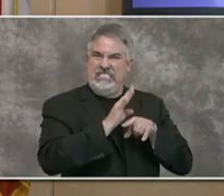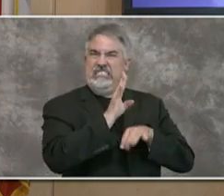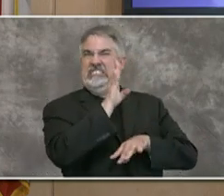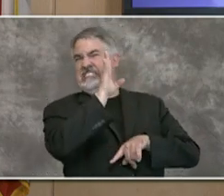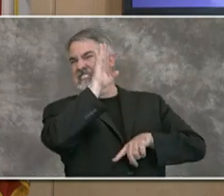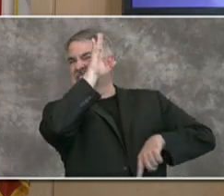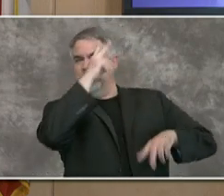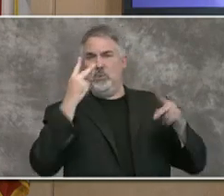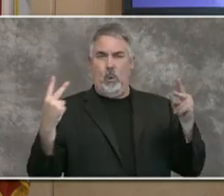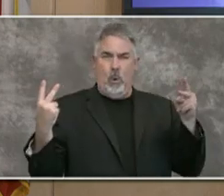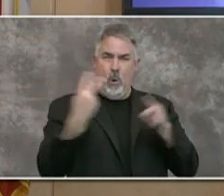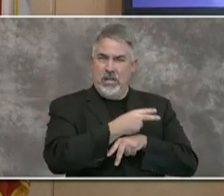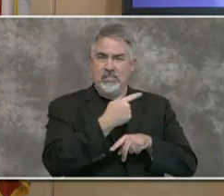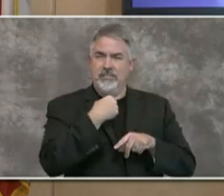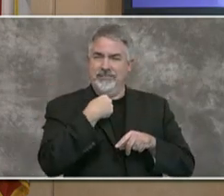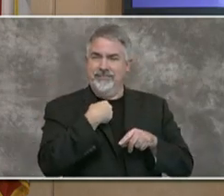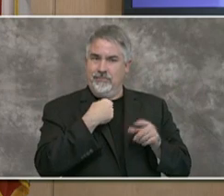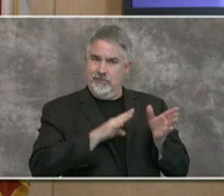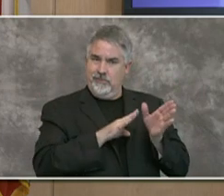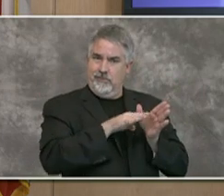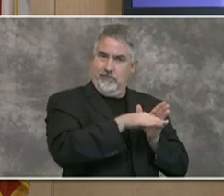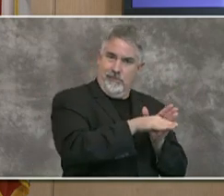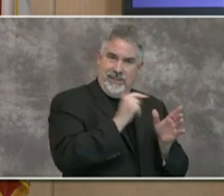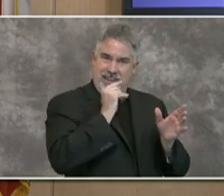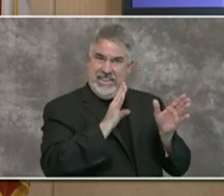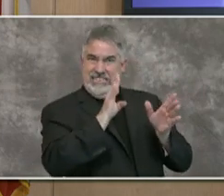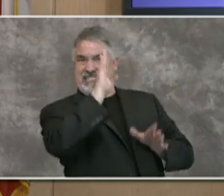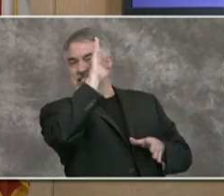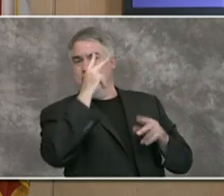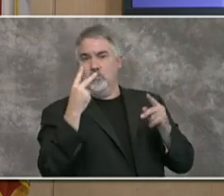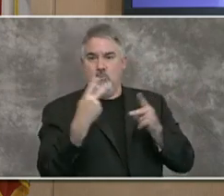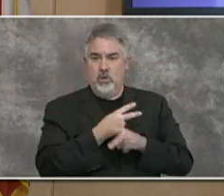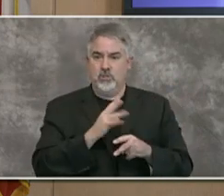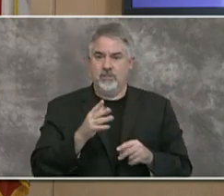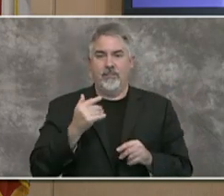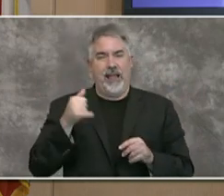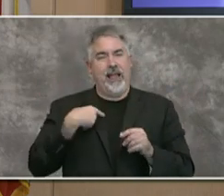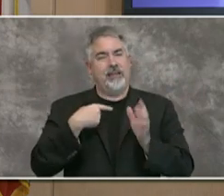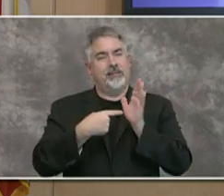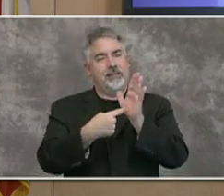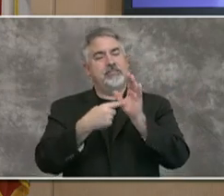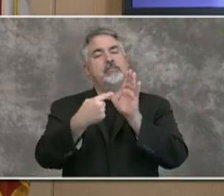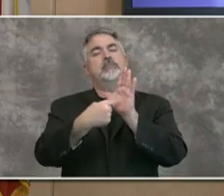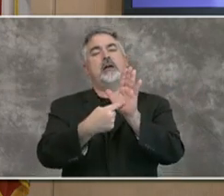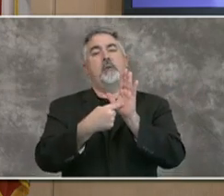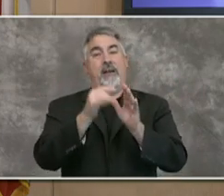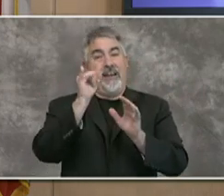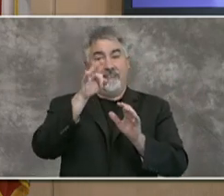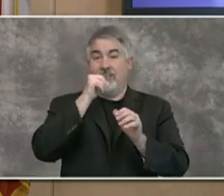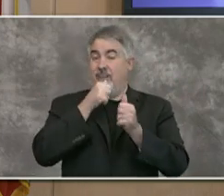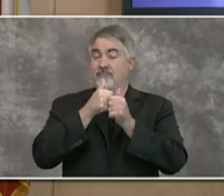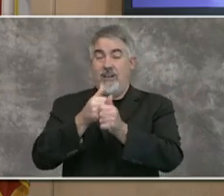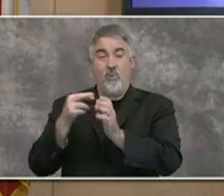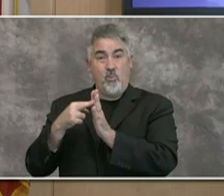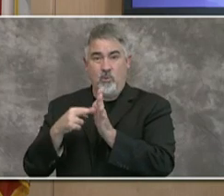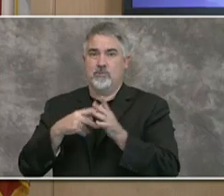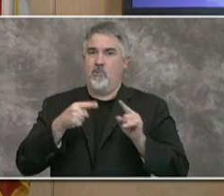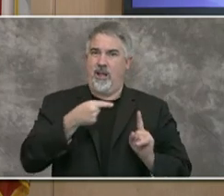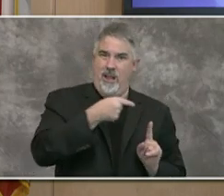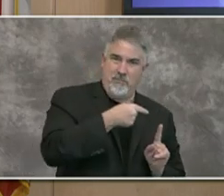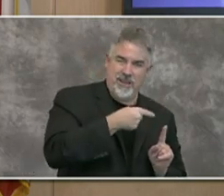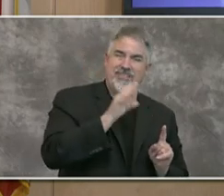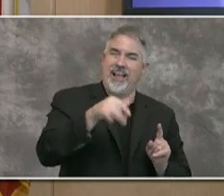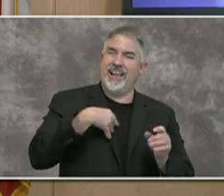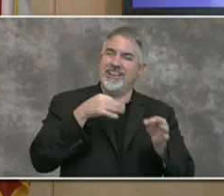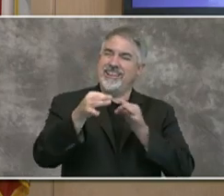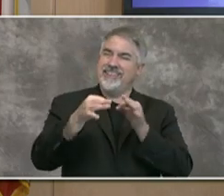it was really to drive home the point of the vital importance of what we're doing. The further that we push out that date